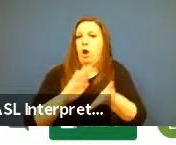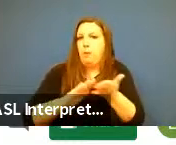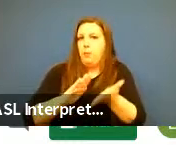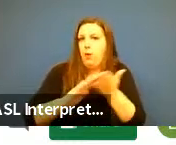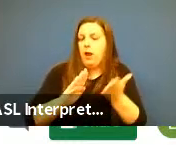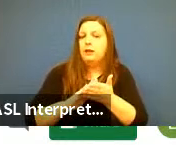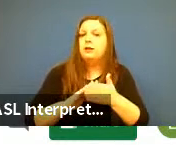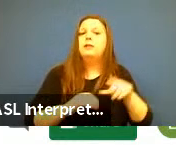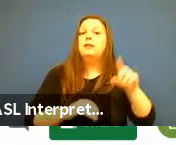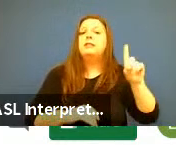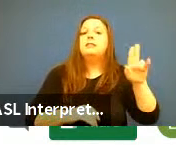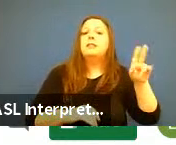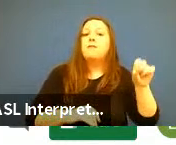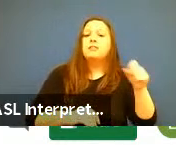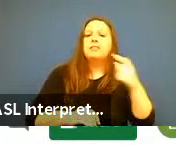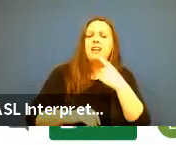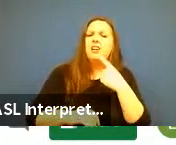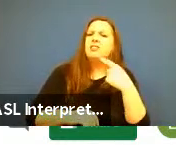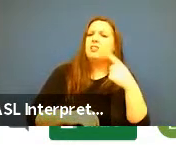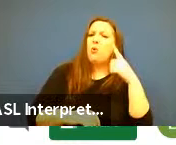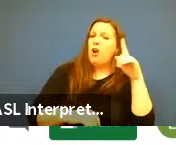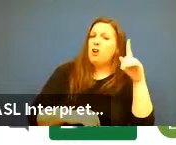they asking for an anonymous